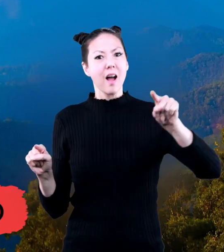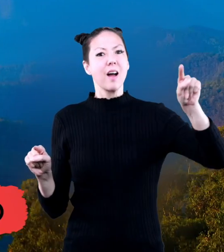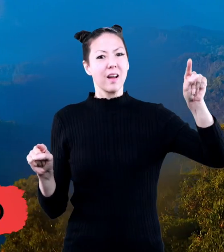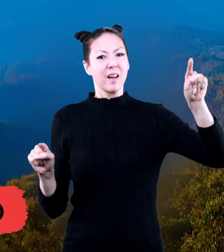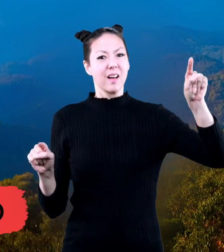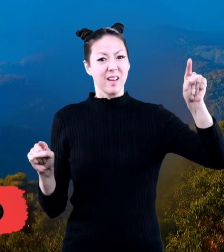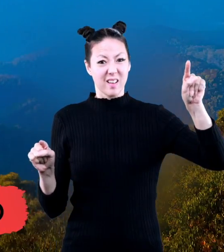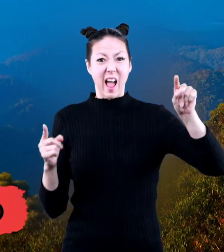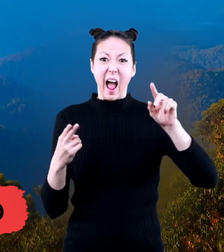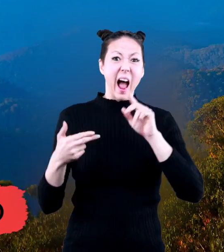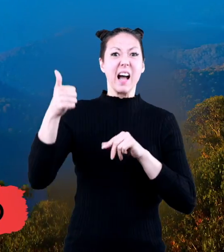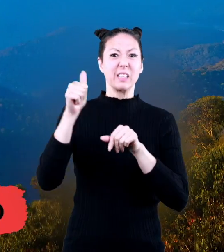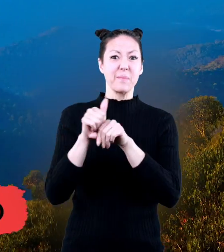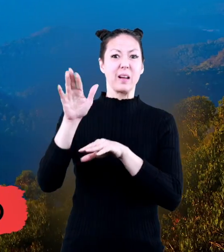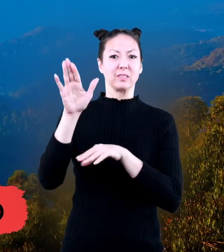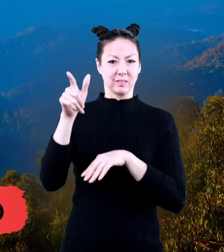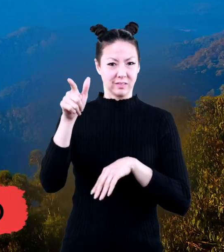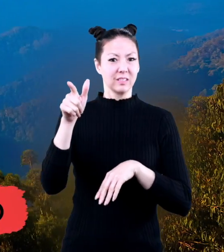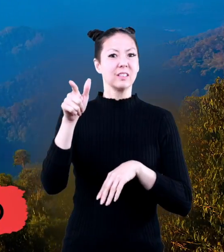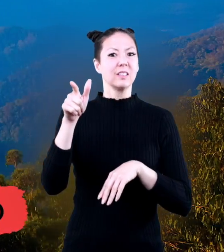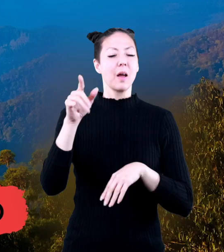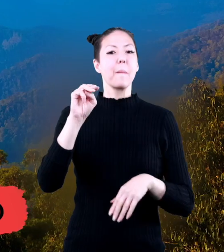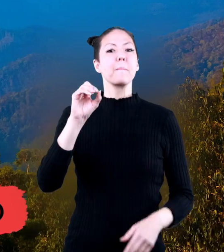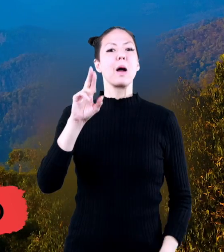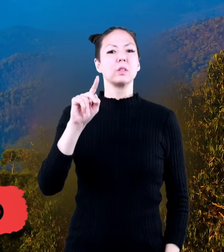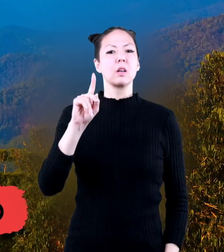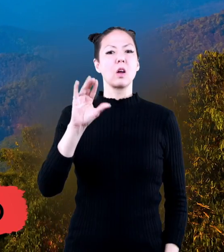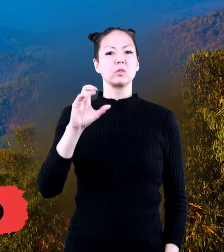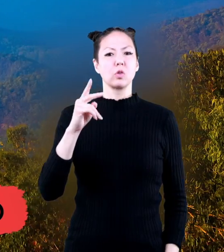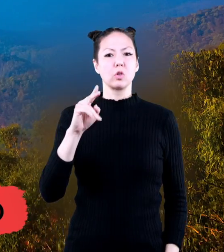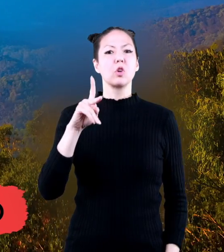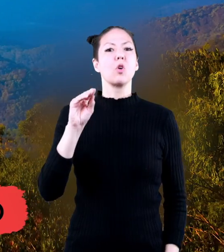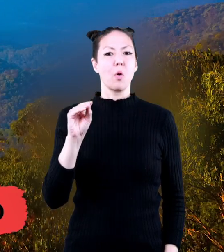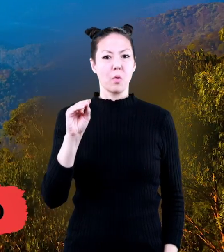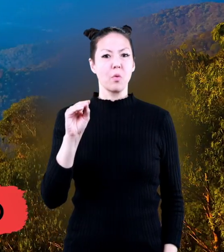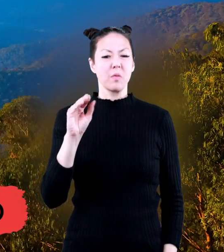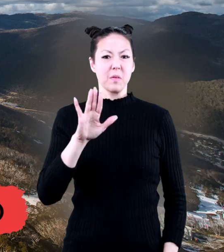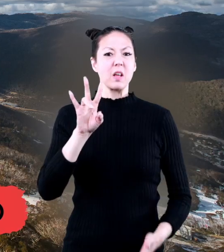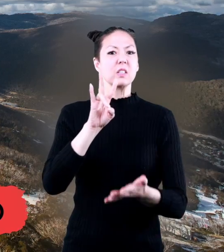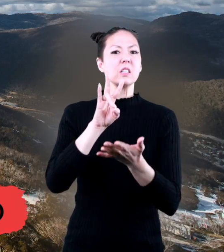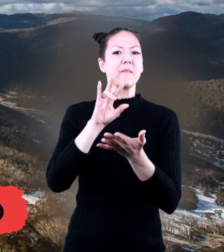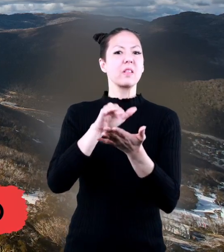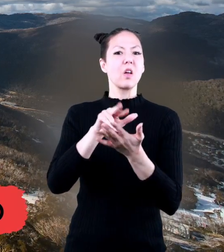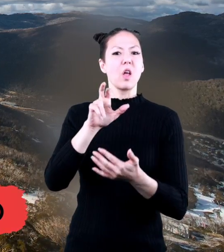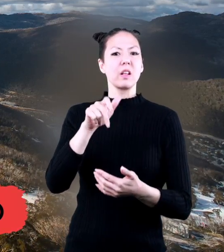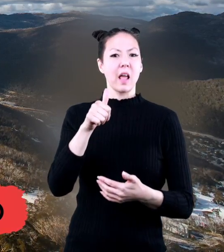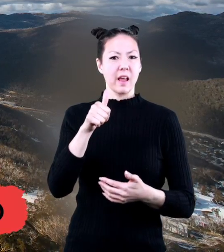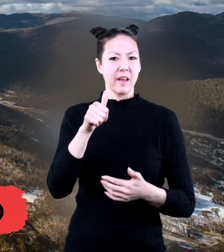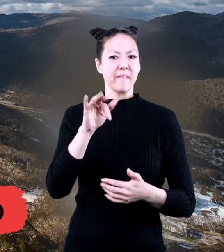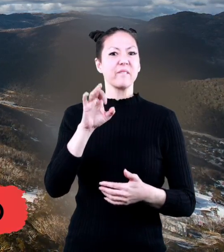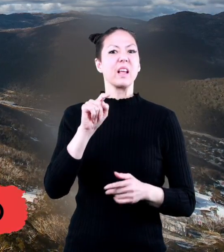The highest mountain on the Australian continent is Mount Kosciuszko, which is